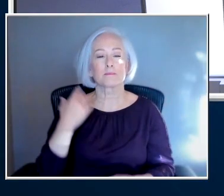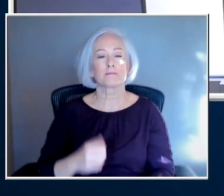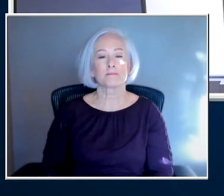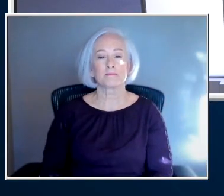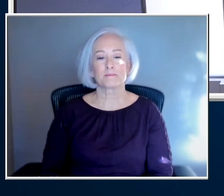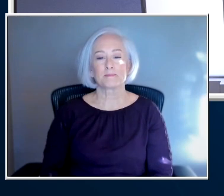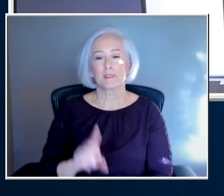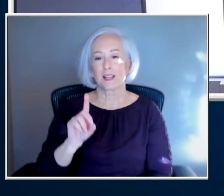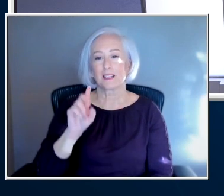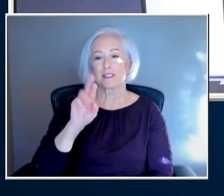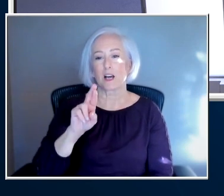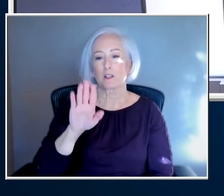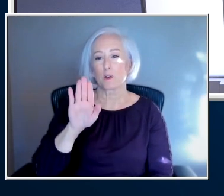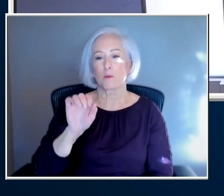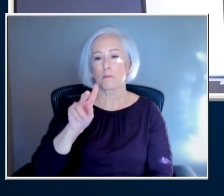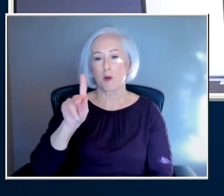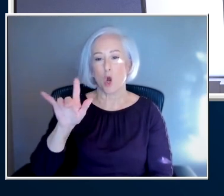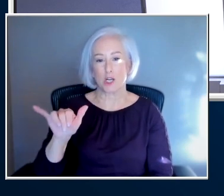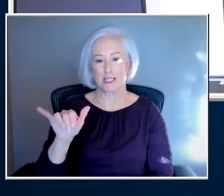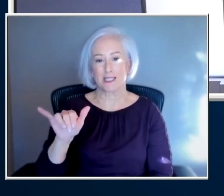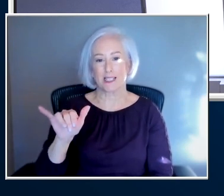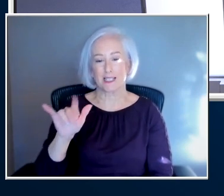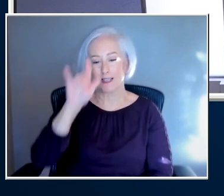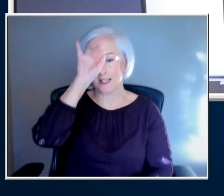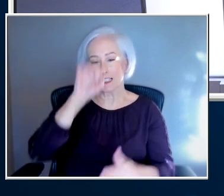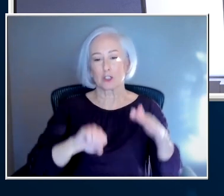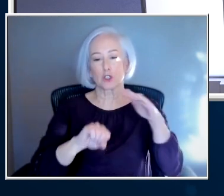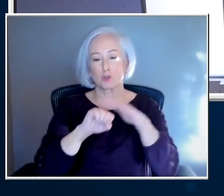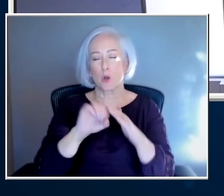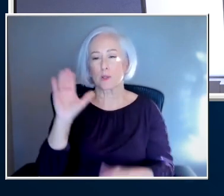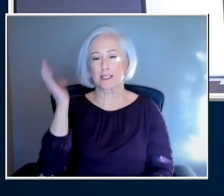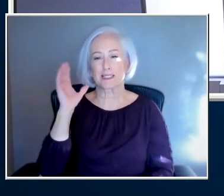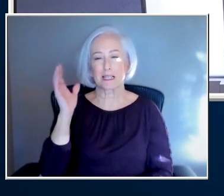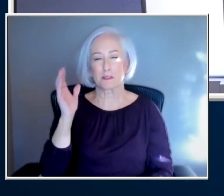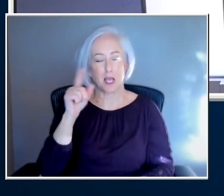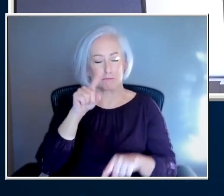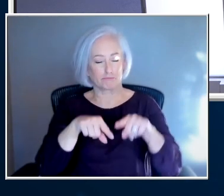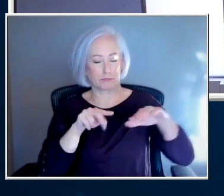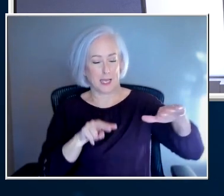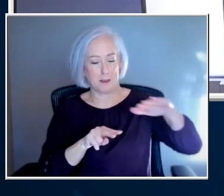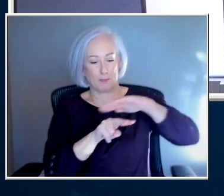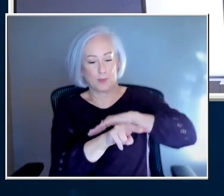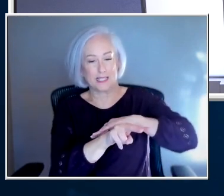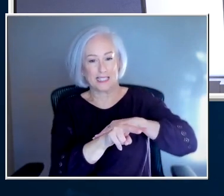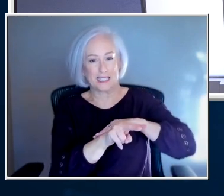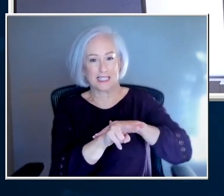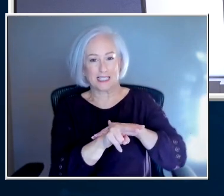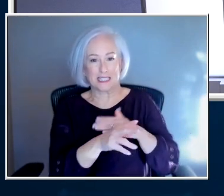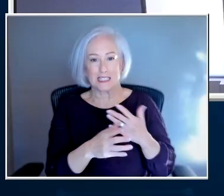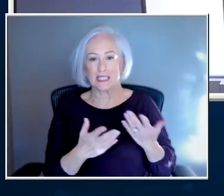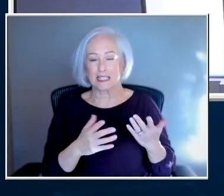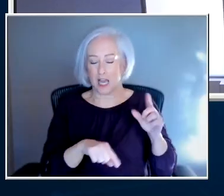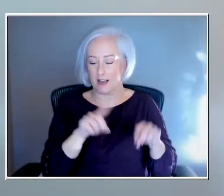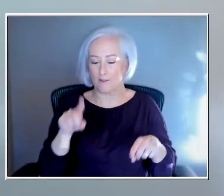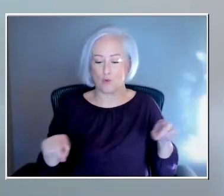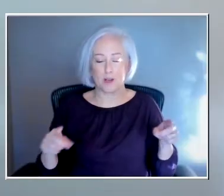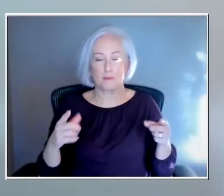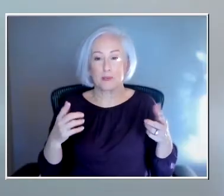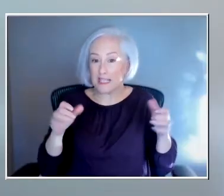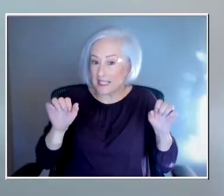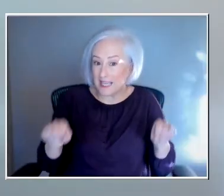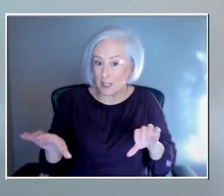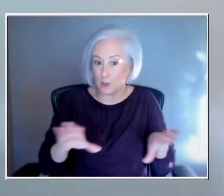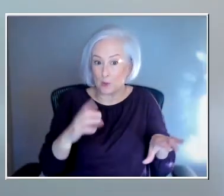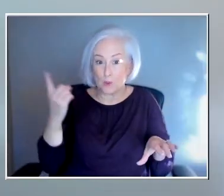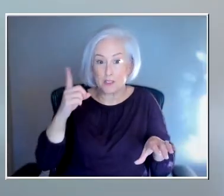question, stroke seems unpredictable and random. Is there anything that can be done to prevent stroke? Yeah, that's a very